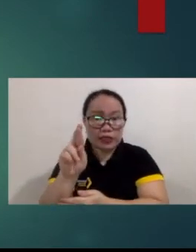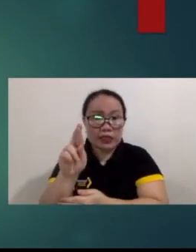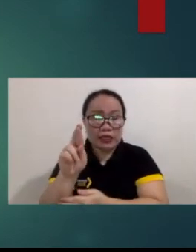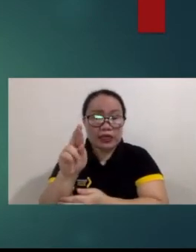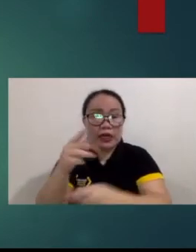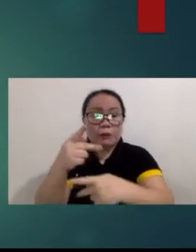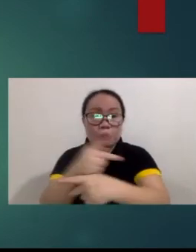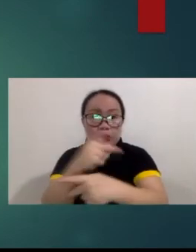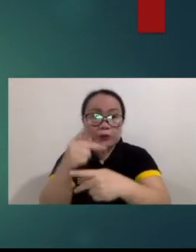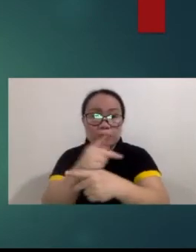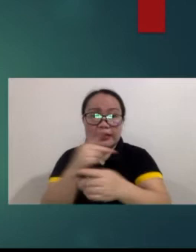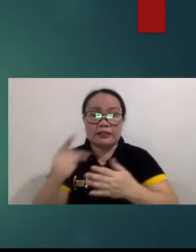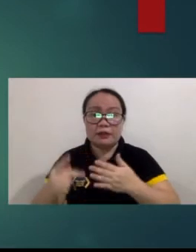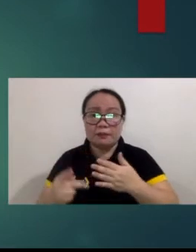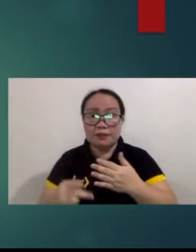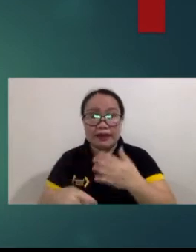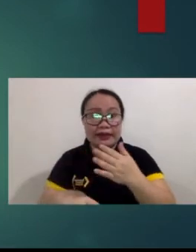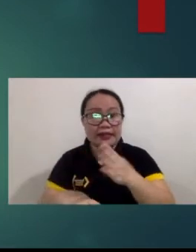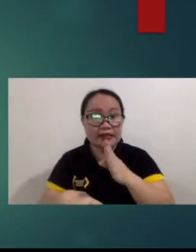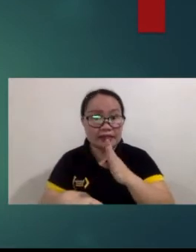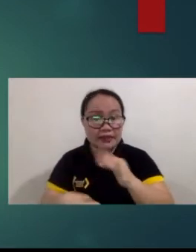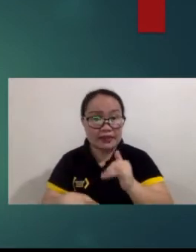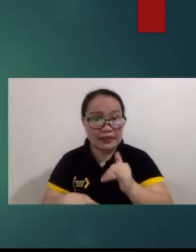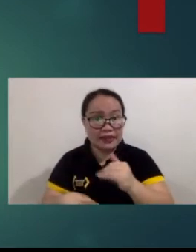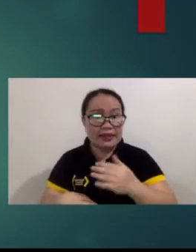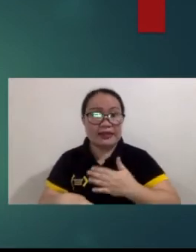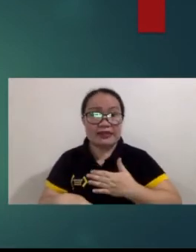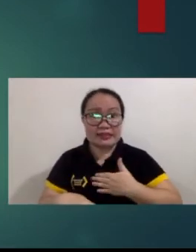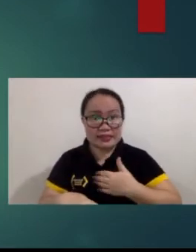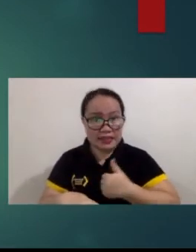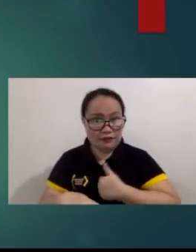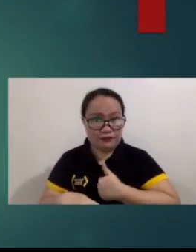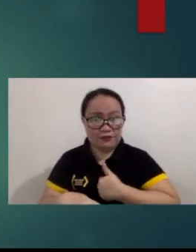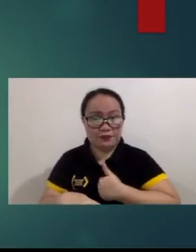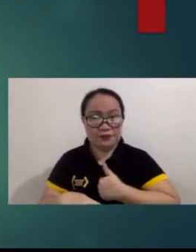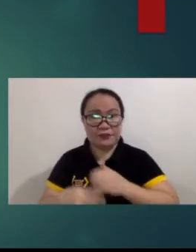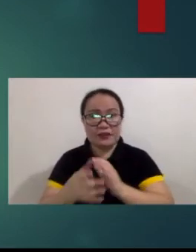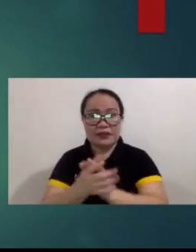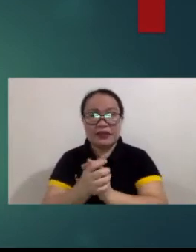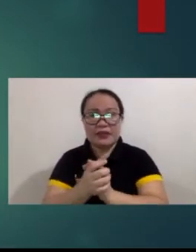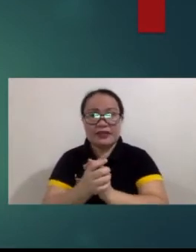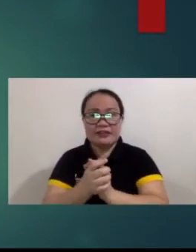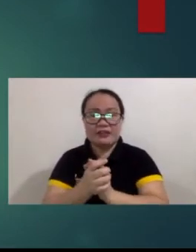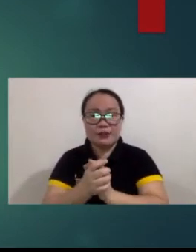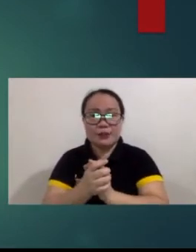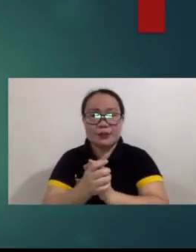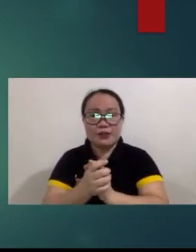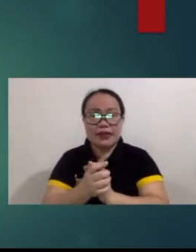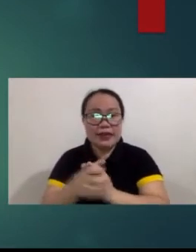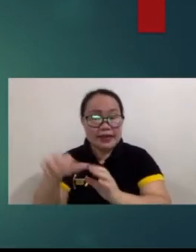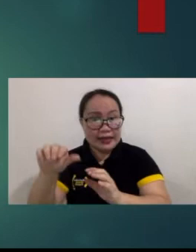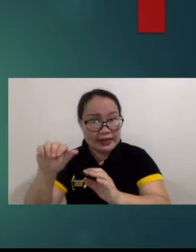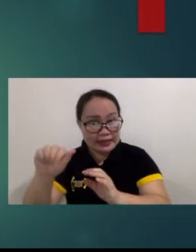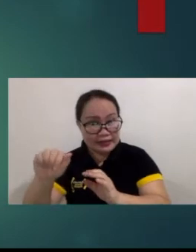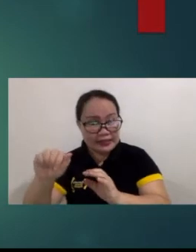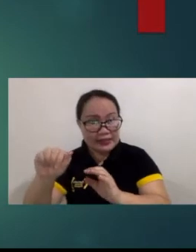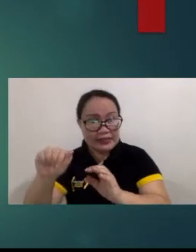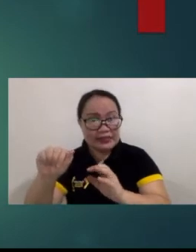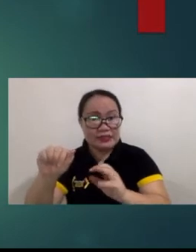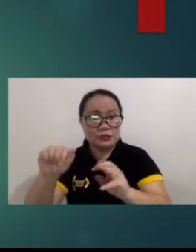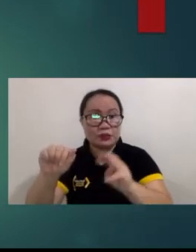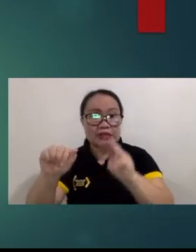or multiplied by itself. So